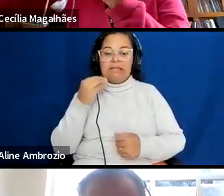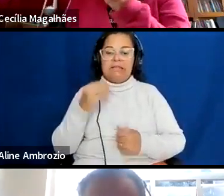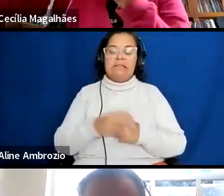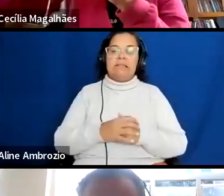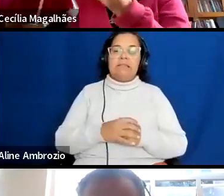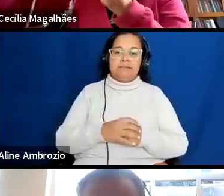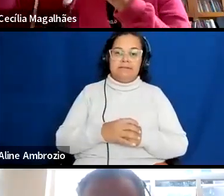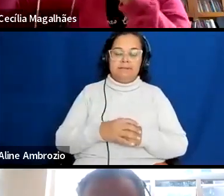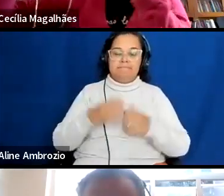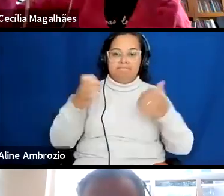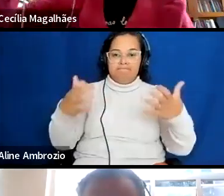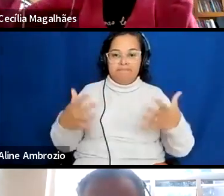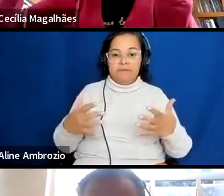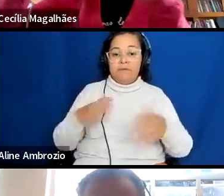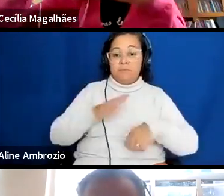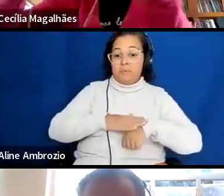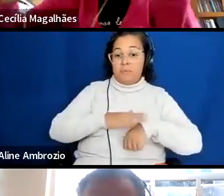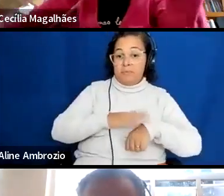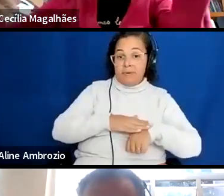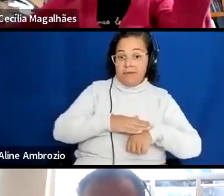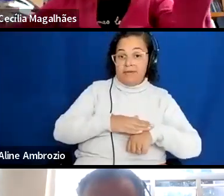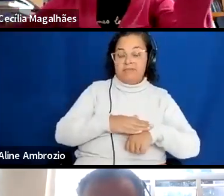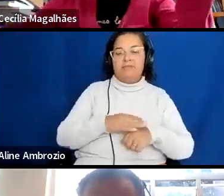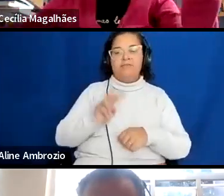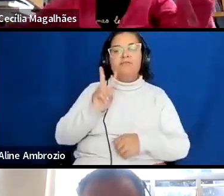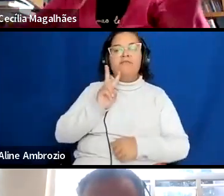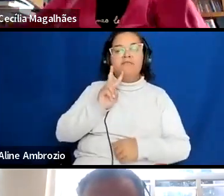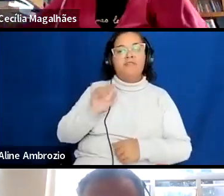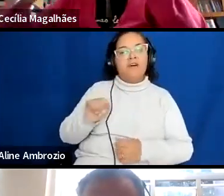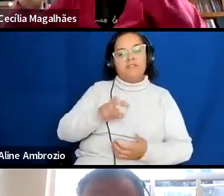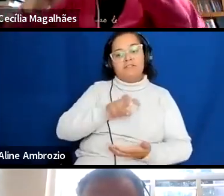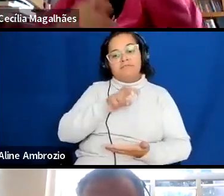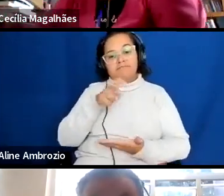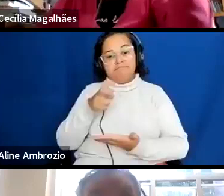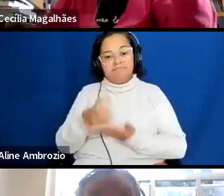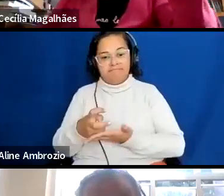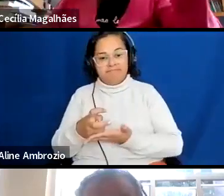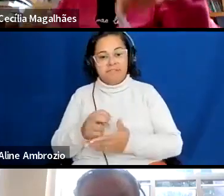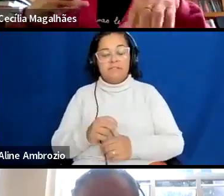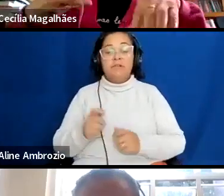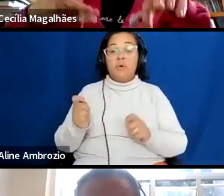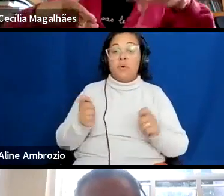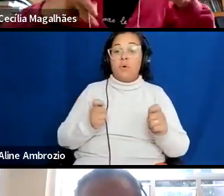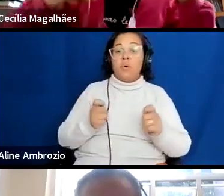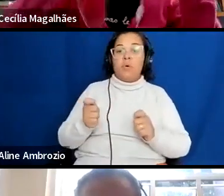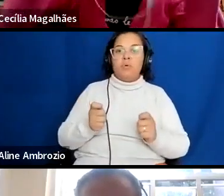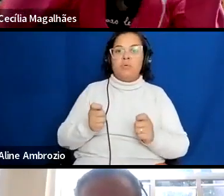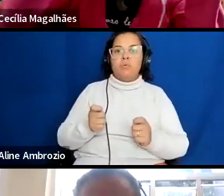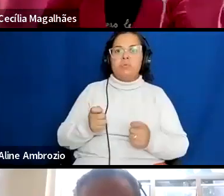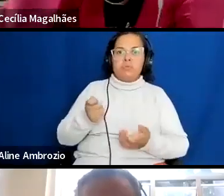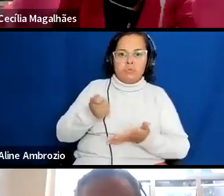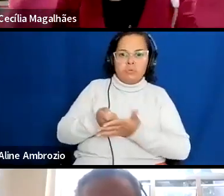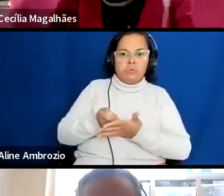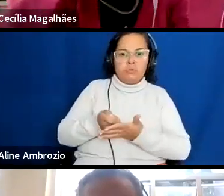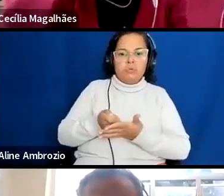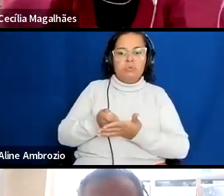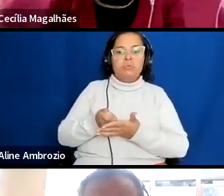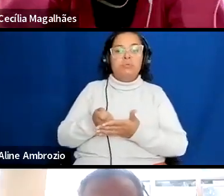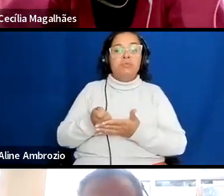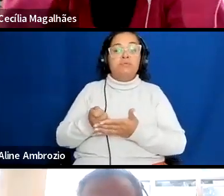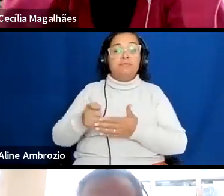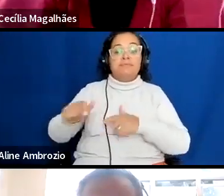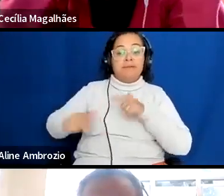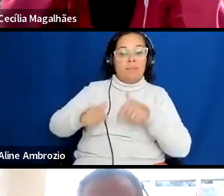direct and immediate coercive control of his work. There was no direct